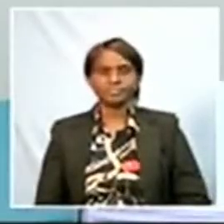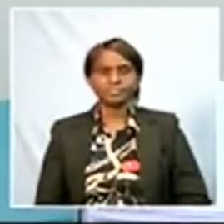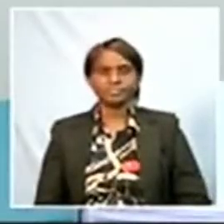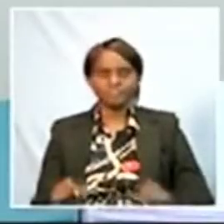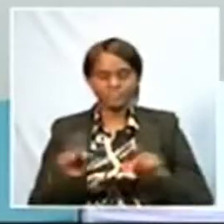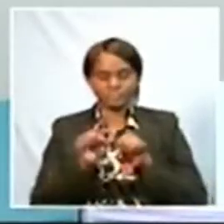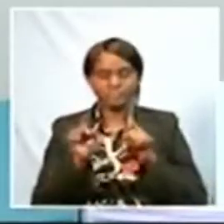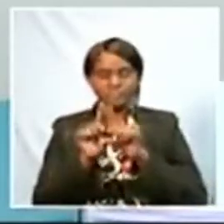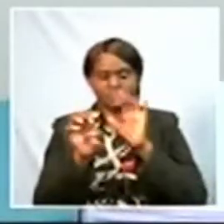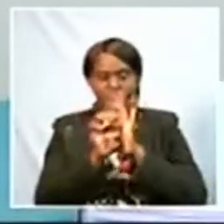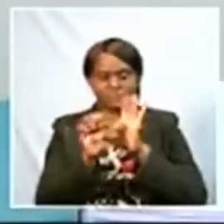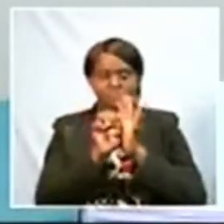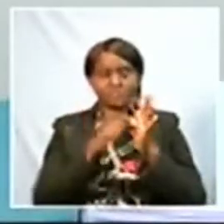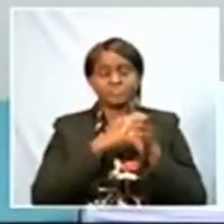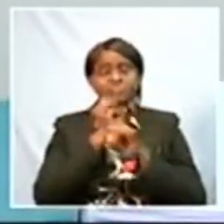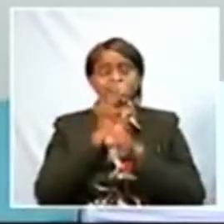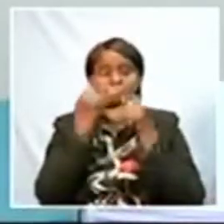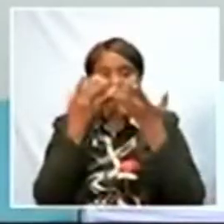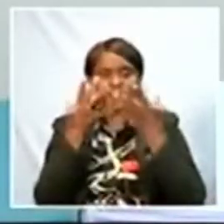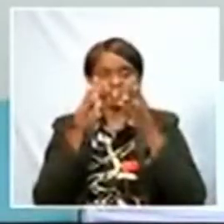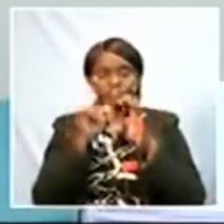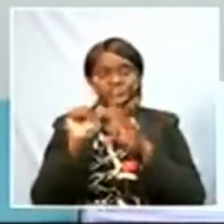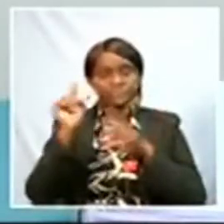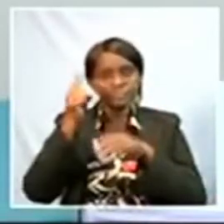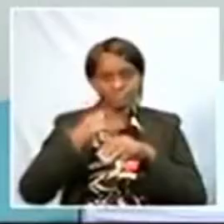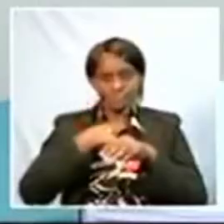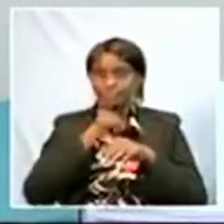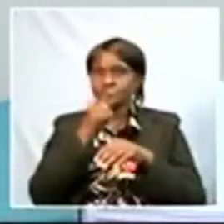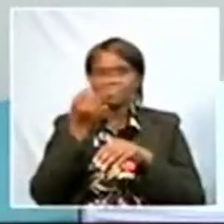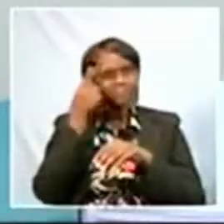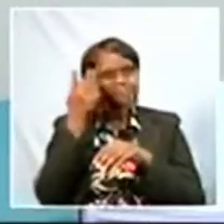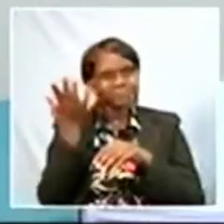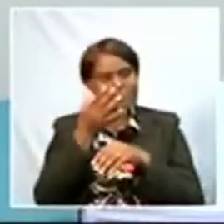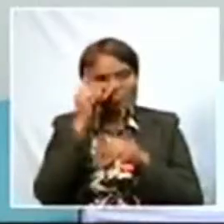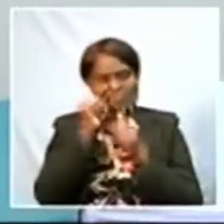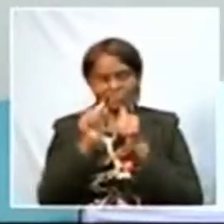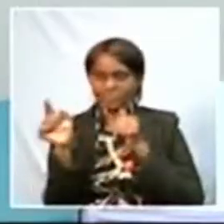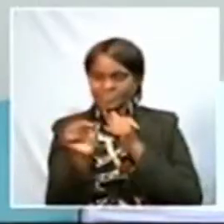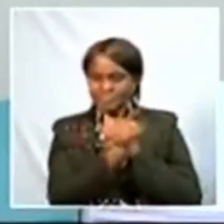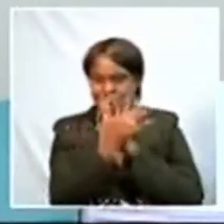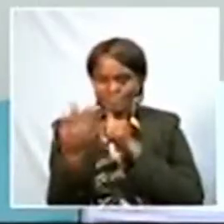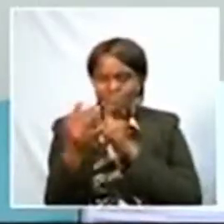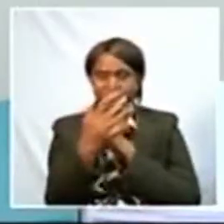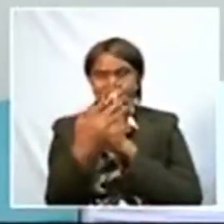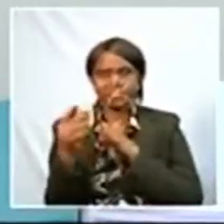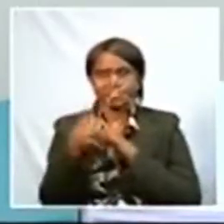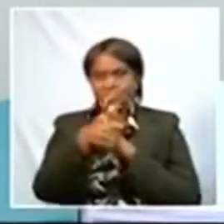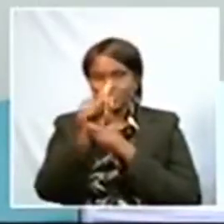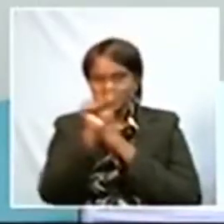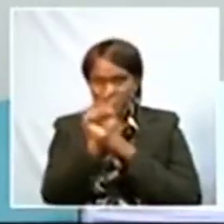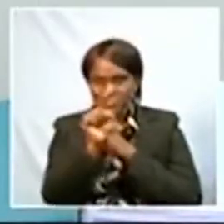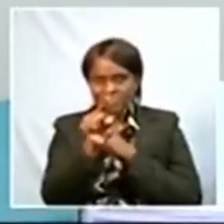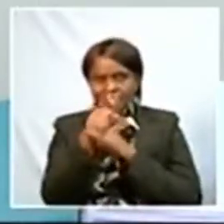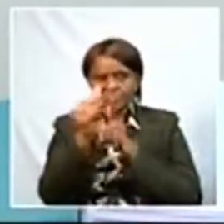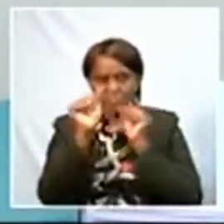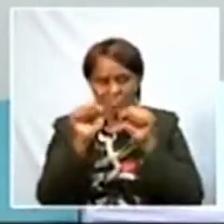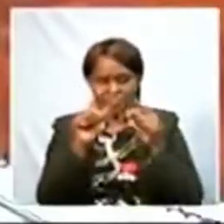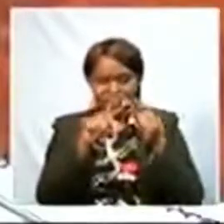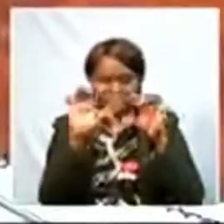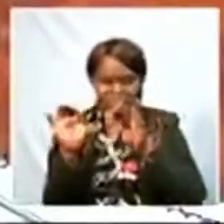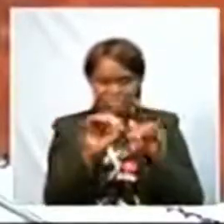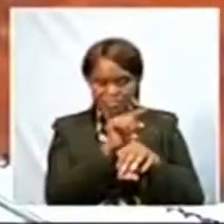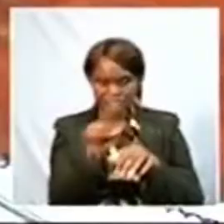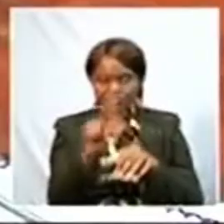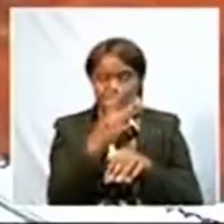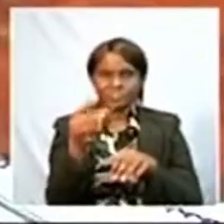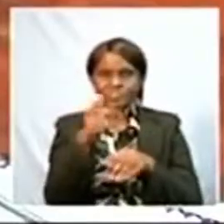Like I indicated, Town Clerk, in the first place, that I don't understand, because these things are things that you are able to do. These